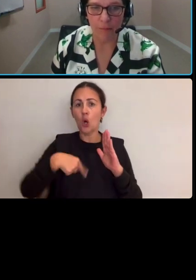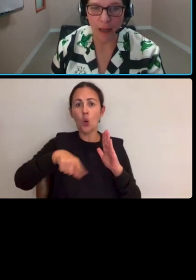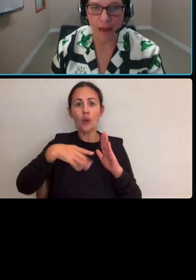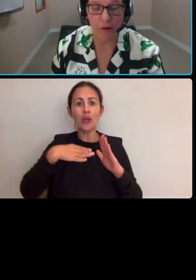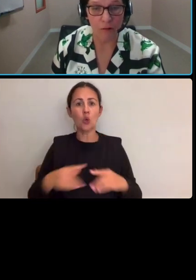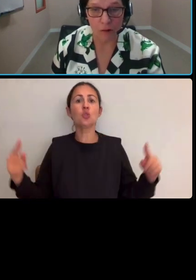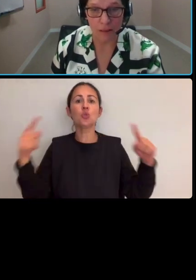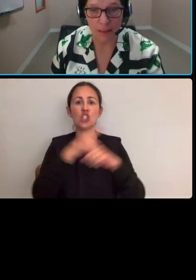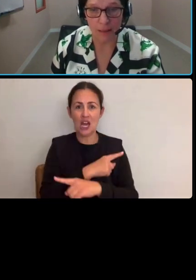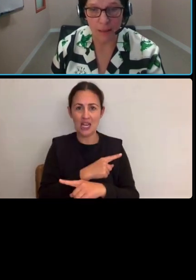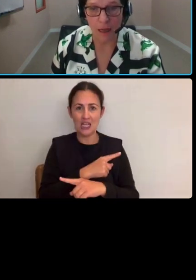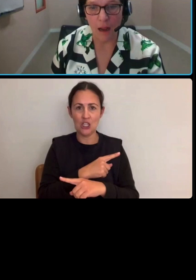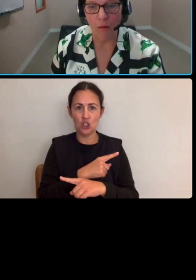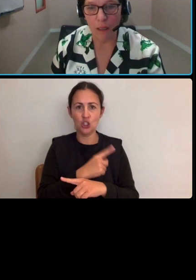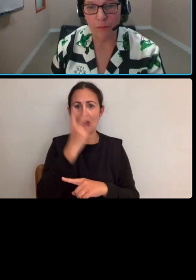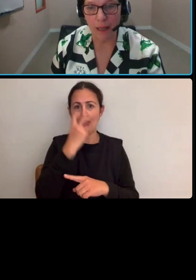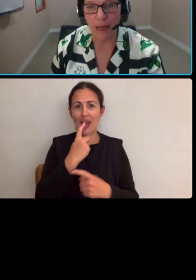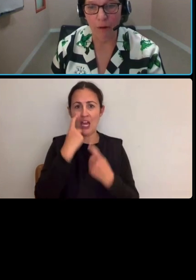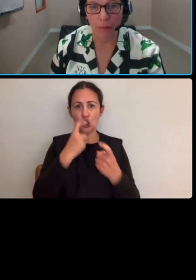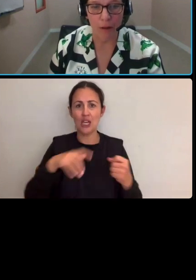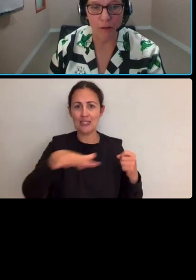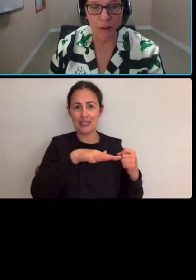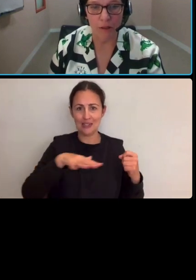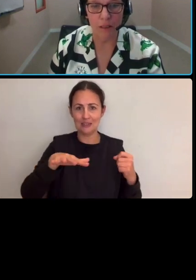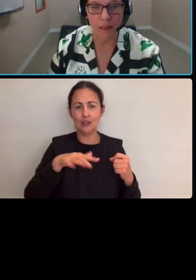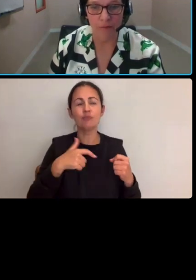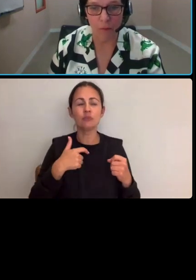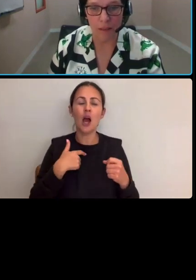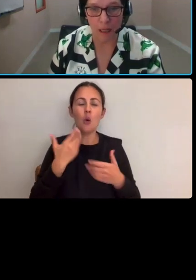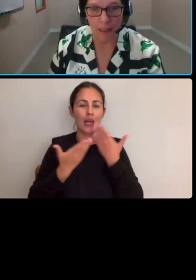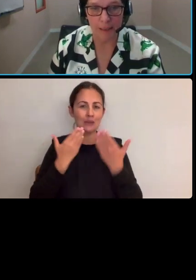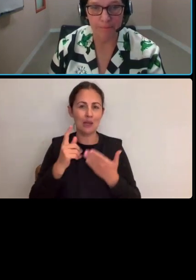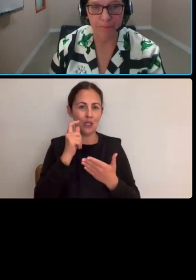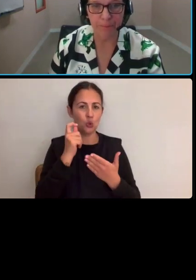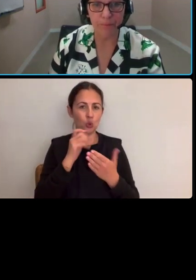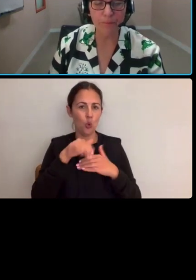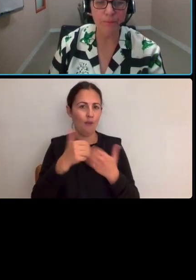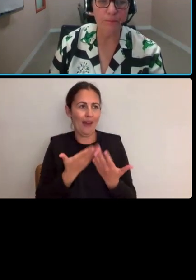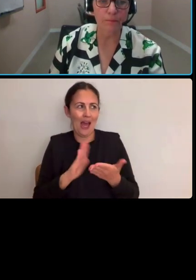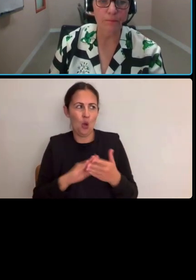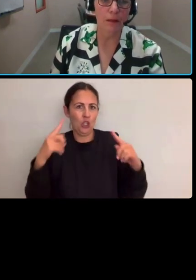in outlook and behaviour across the sector. I will explain how we propose to do this in the following slides.